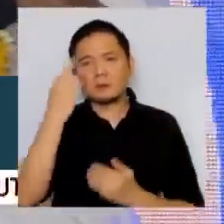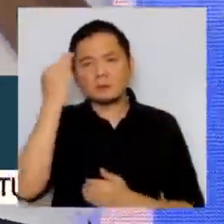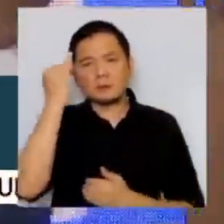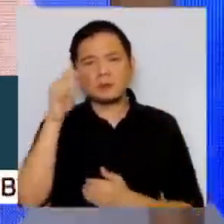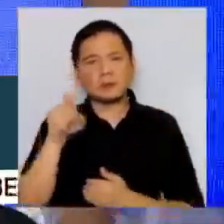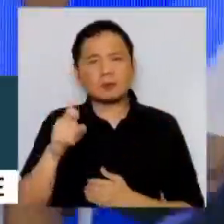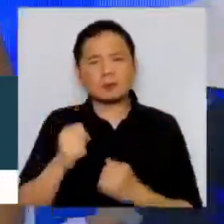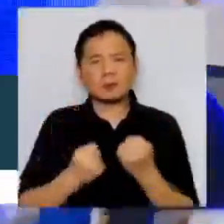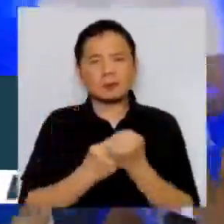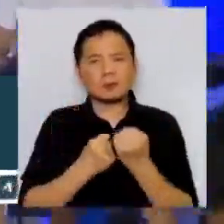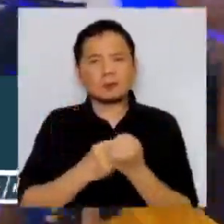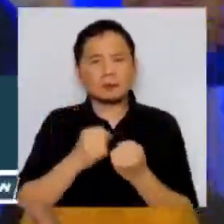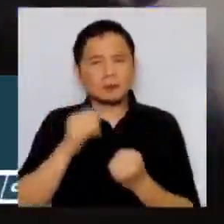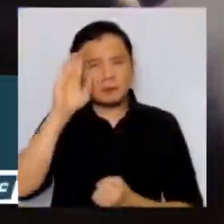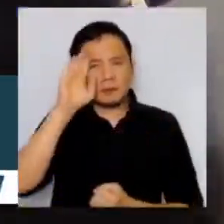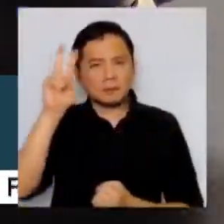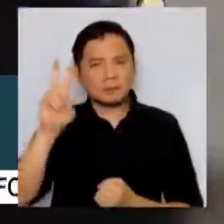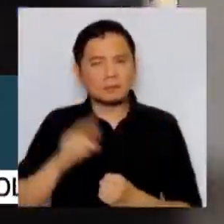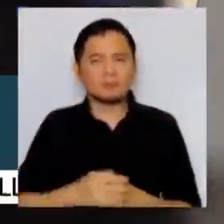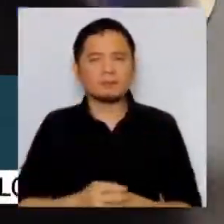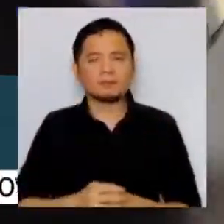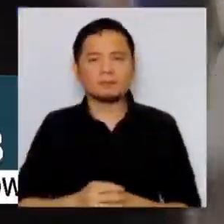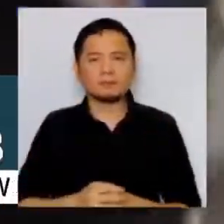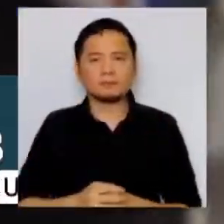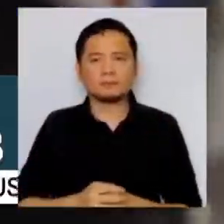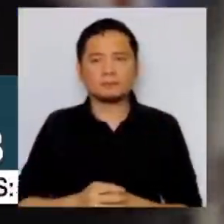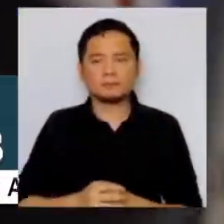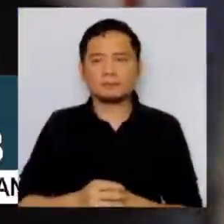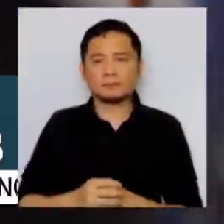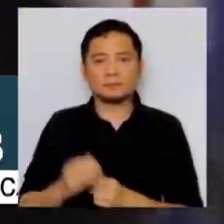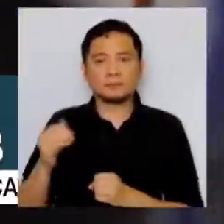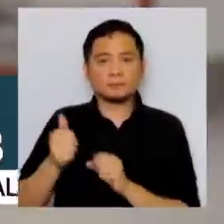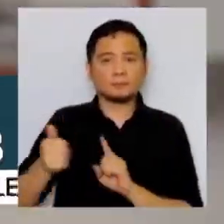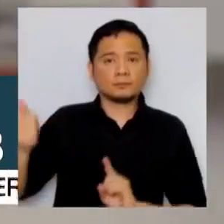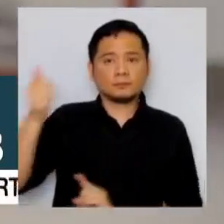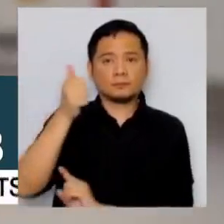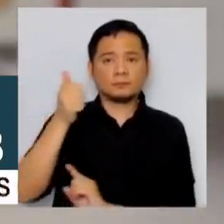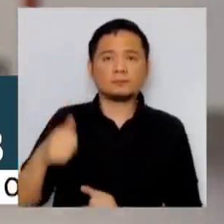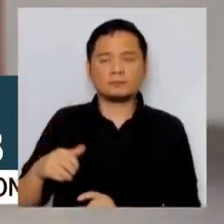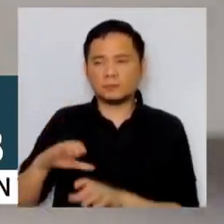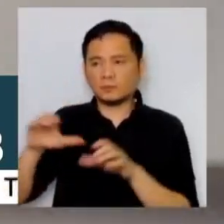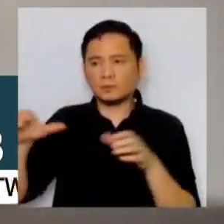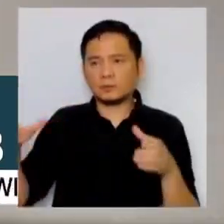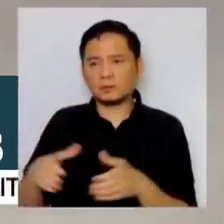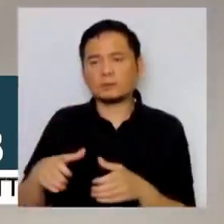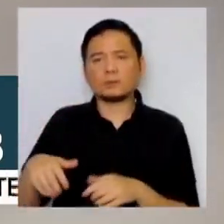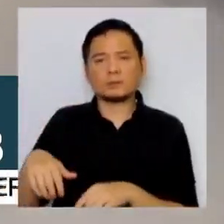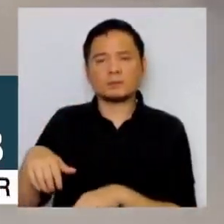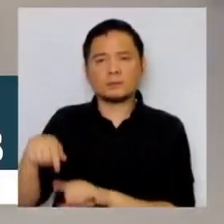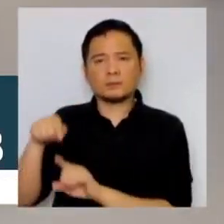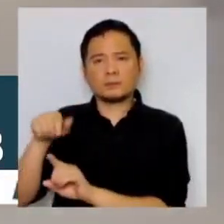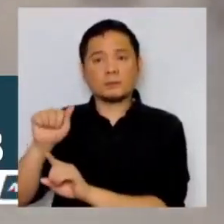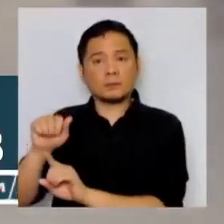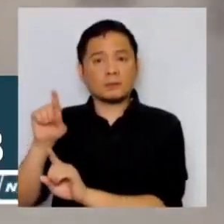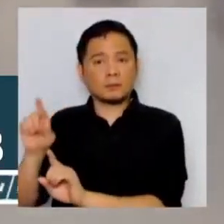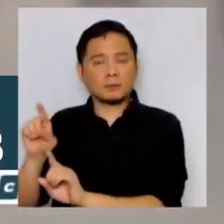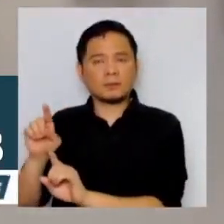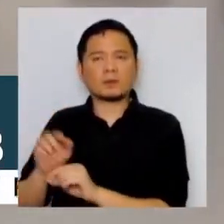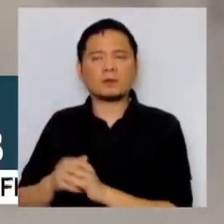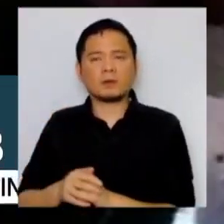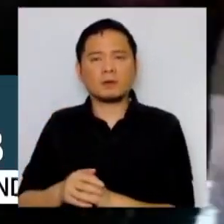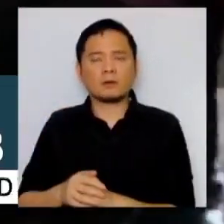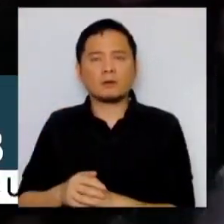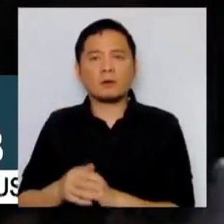Meanwhile, the chairman of Aksyon Demokratiko, the party of presidential candidate Francisco Isko Moreno Domagoso, wants Duterte to go